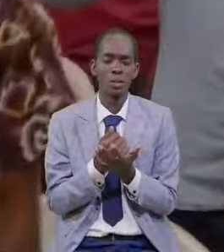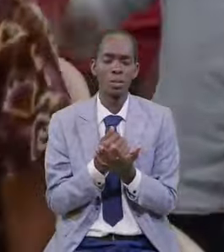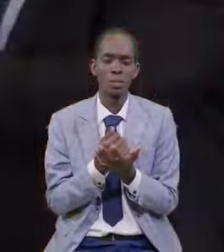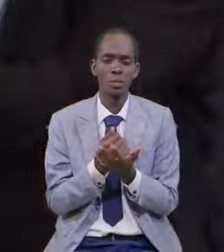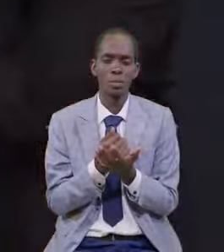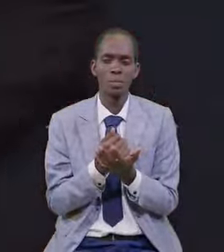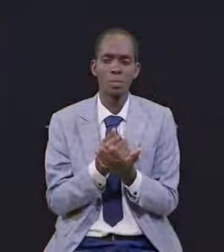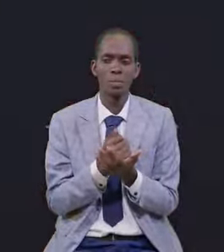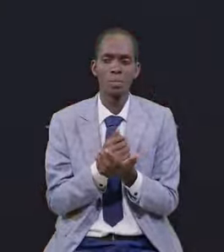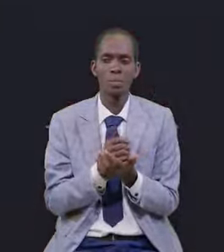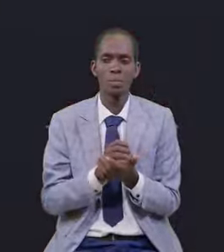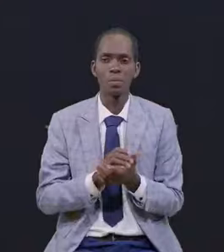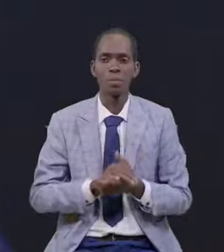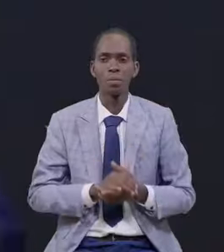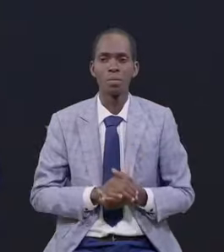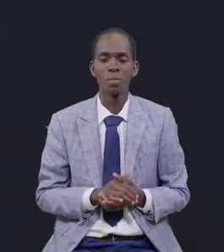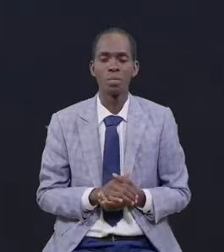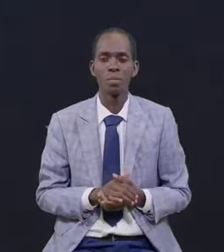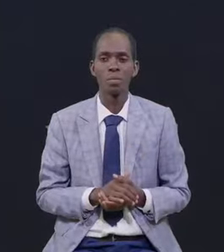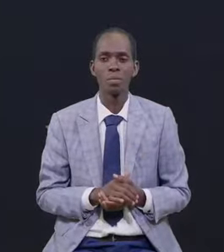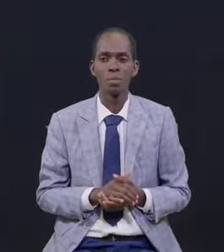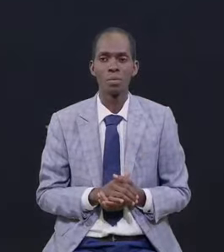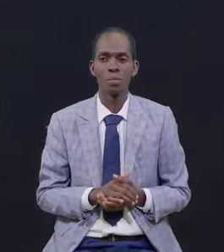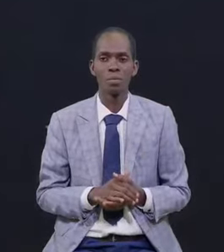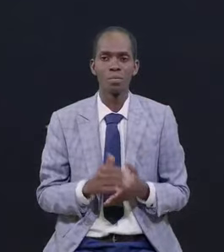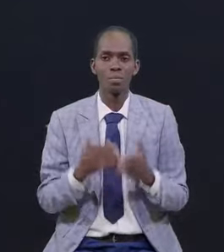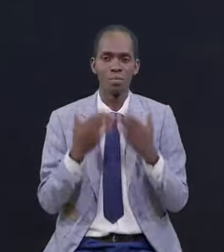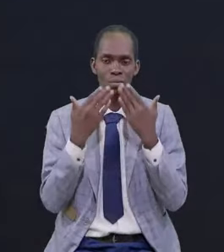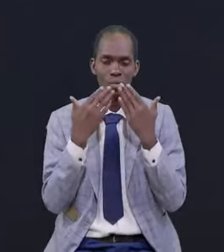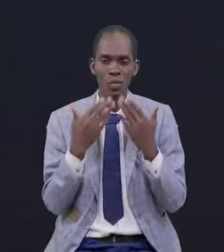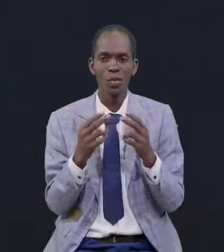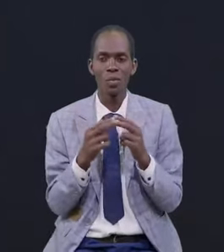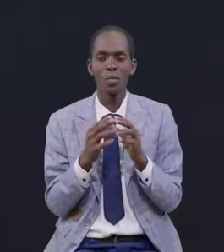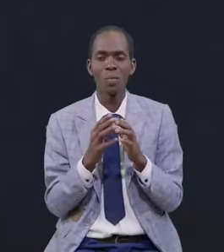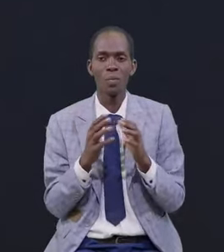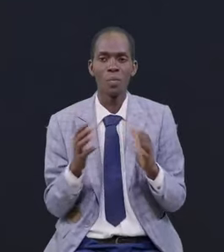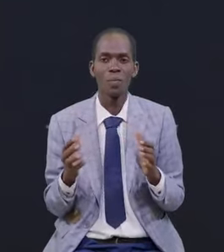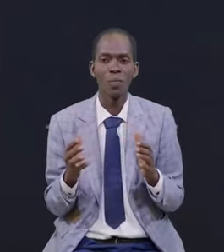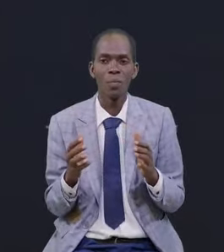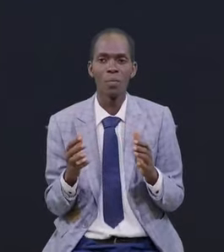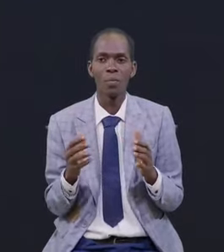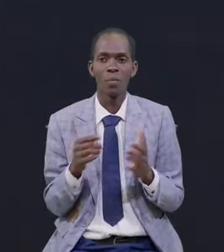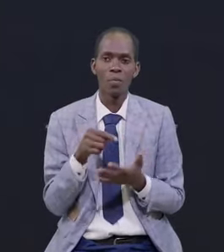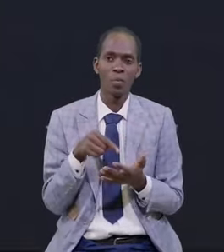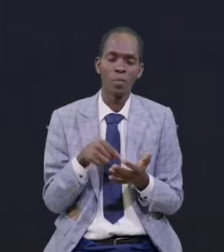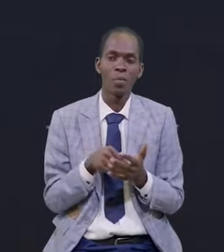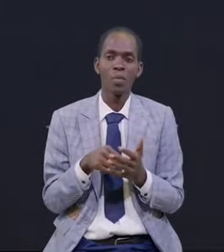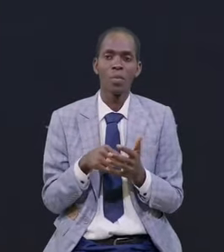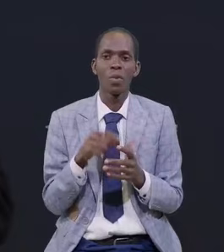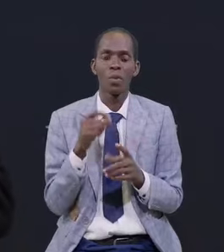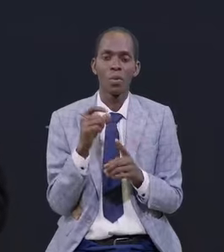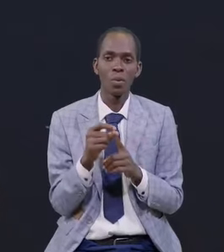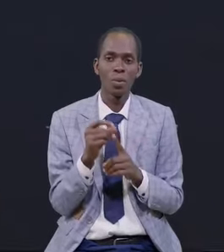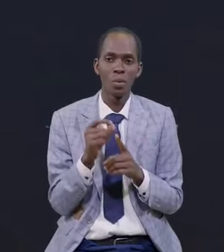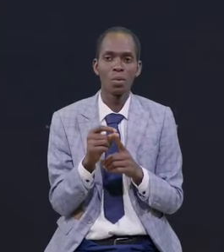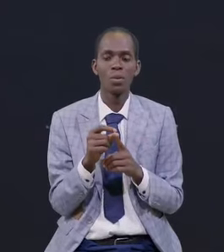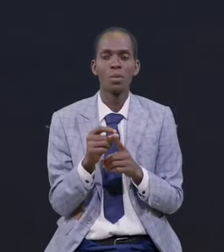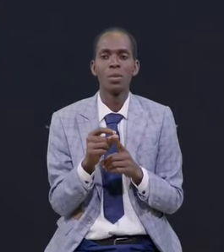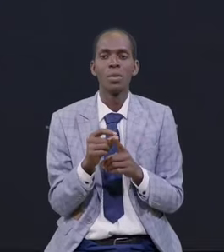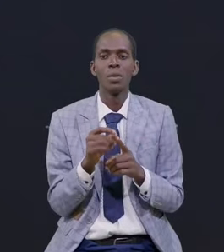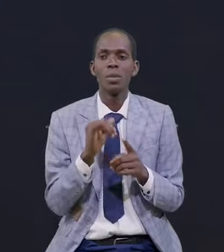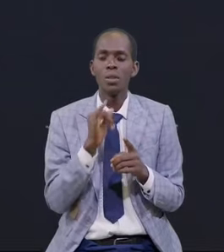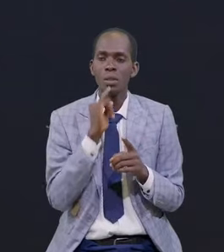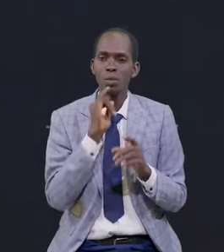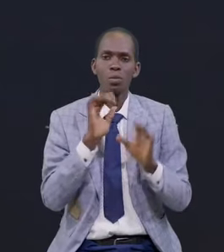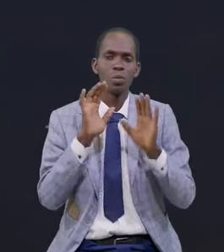amen thank you Reverend DOA this message is wonderful we need to add more prayers I want you to open